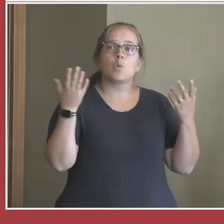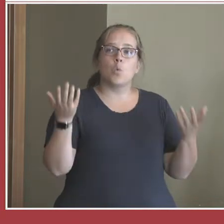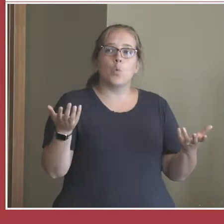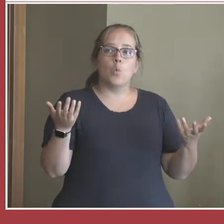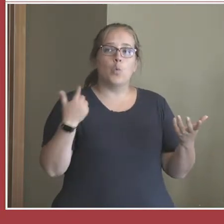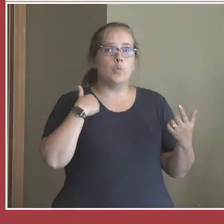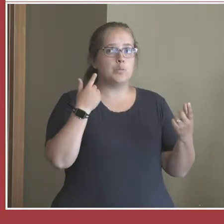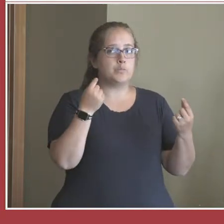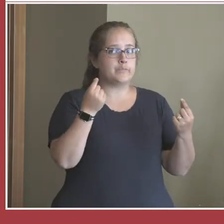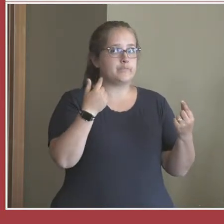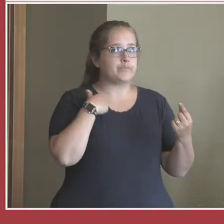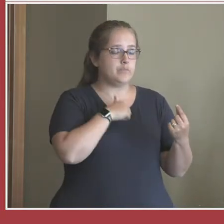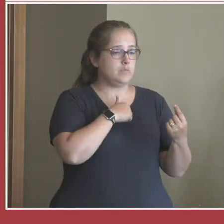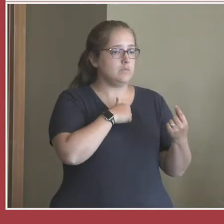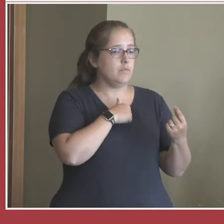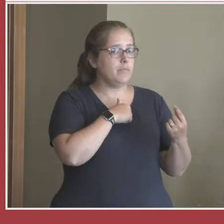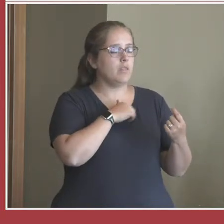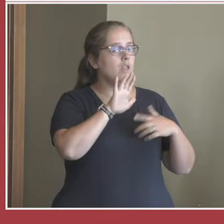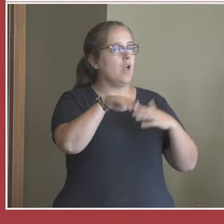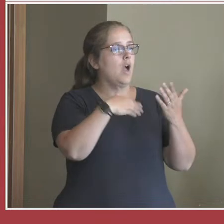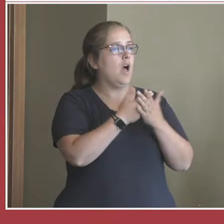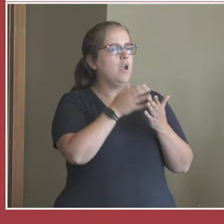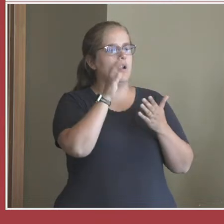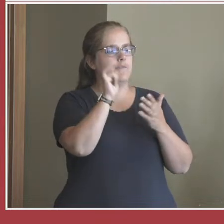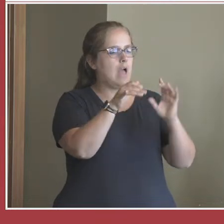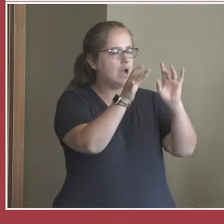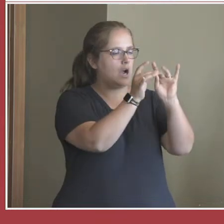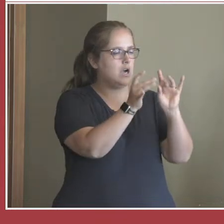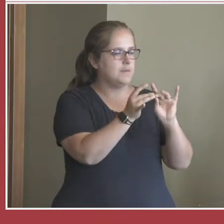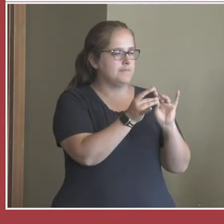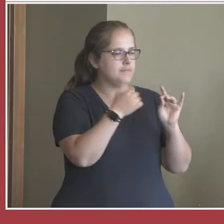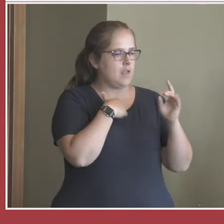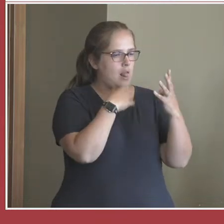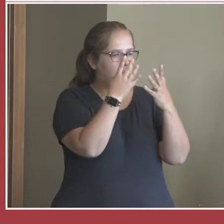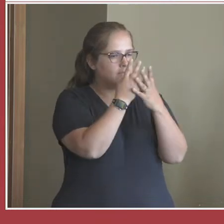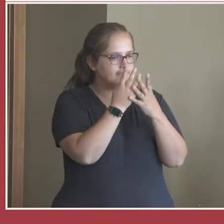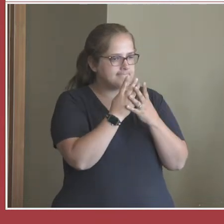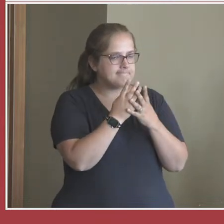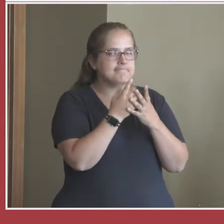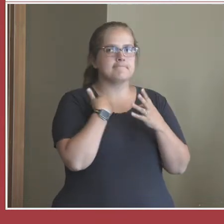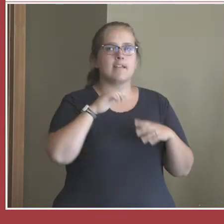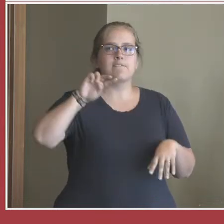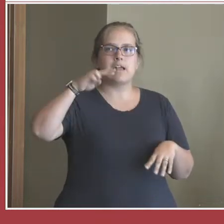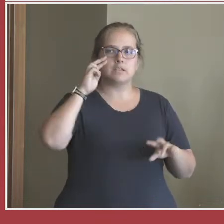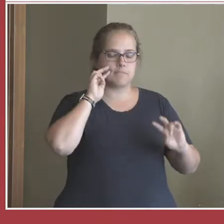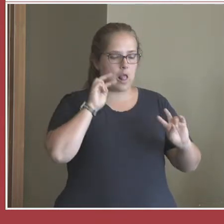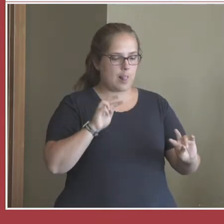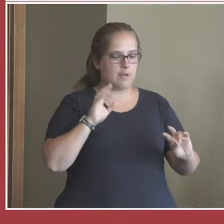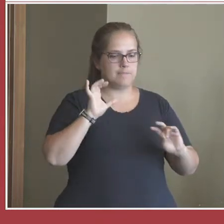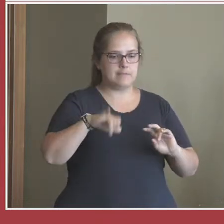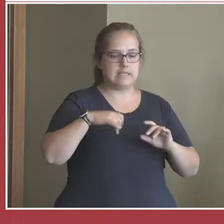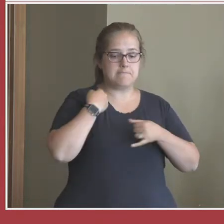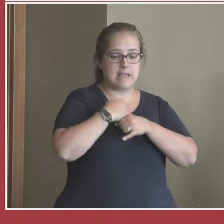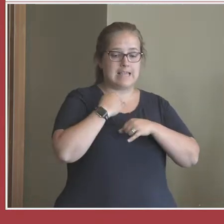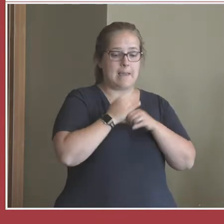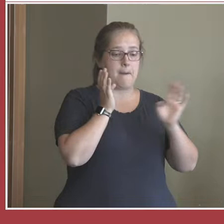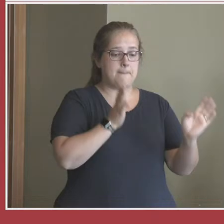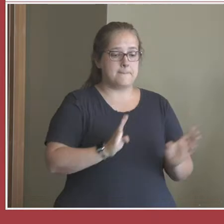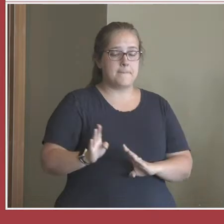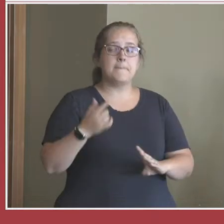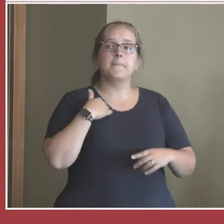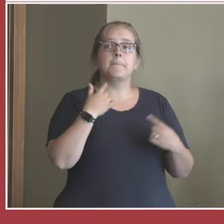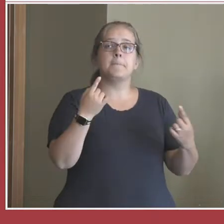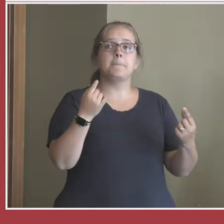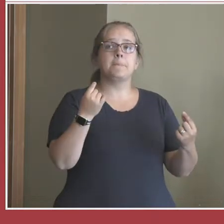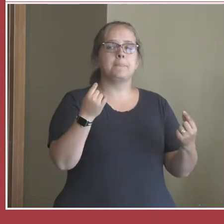So what we did is we took all of those comments and we kind of filtered them in, and we took a second look at this campus plan. And what we